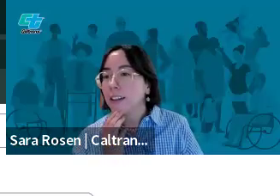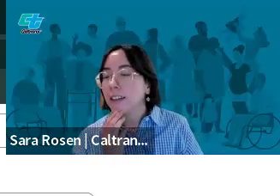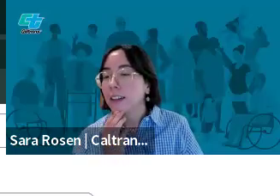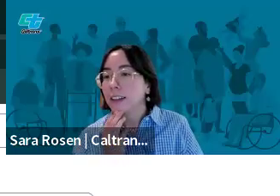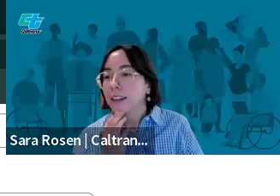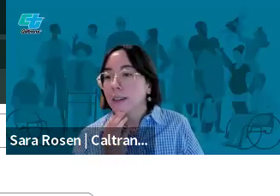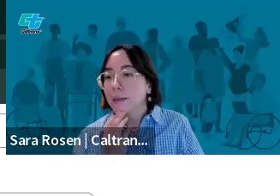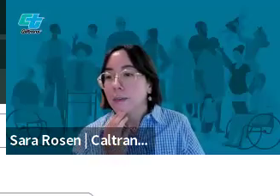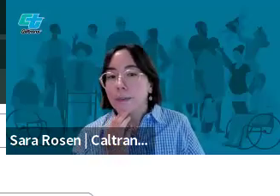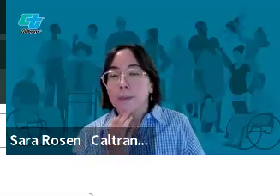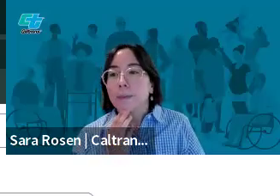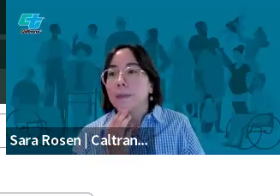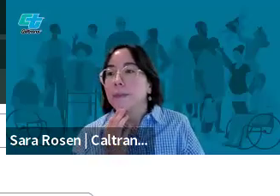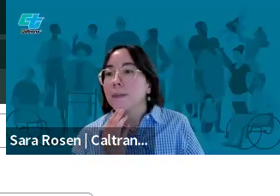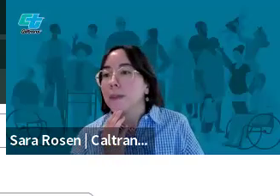survey?